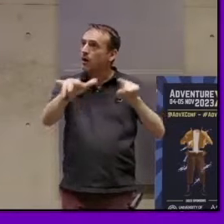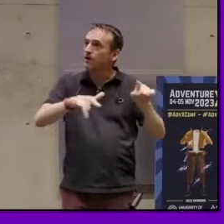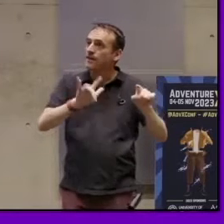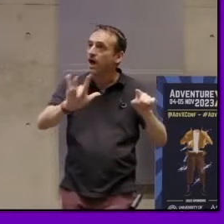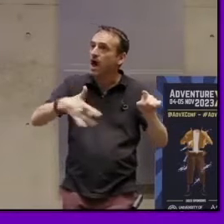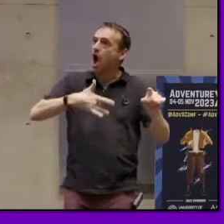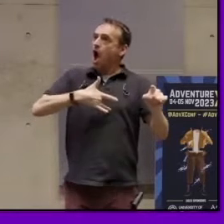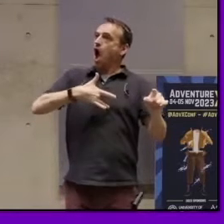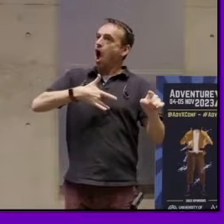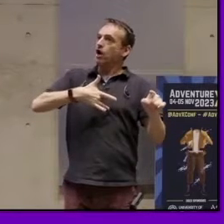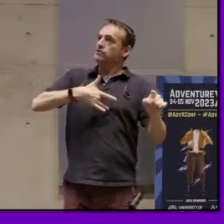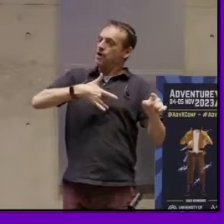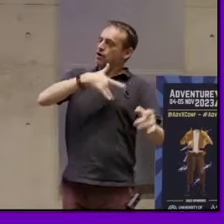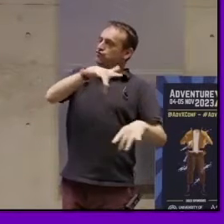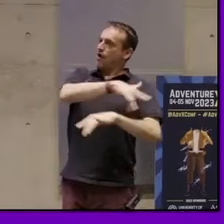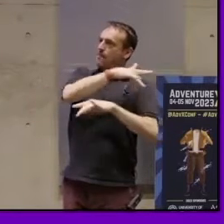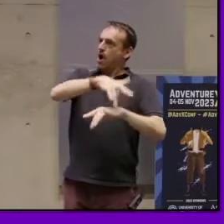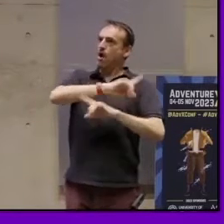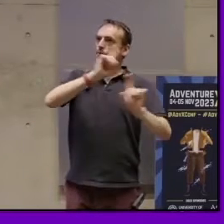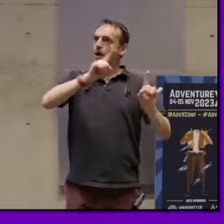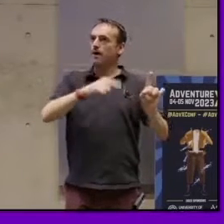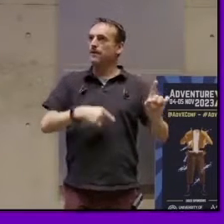drama? What?